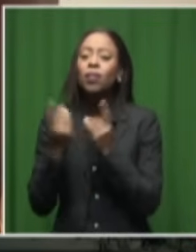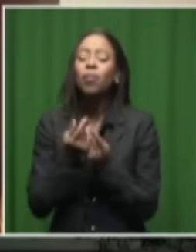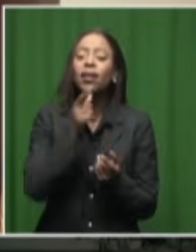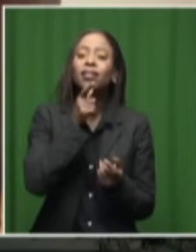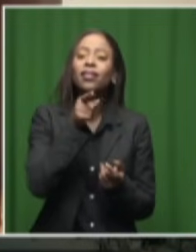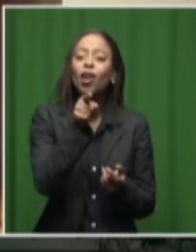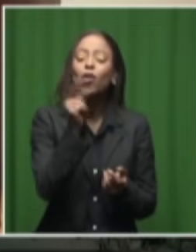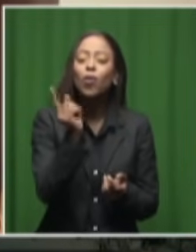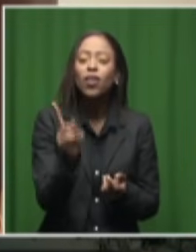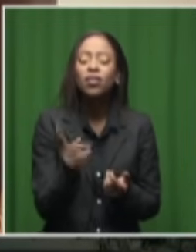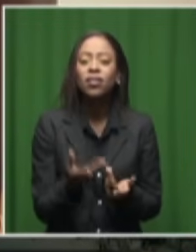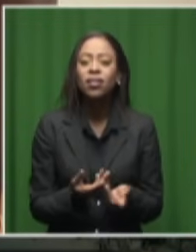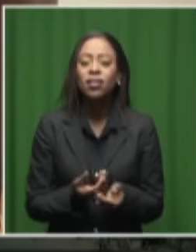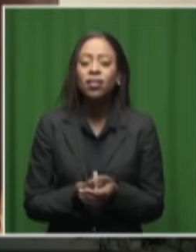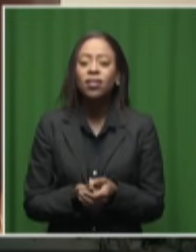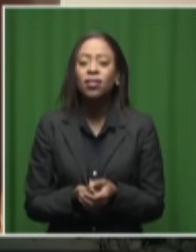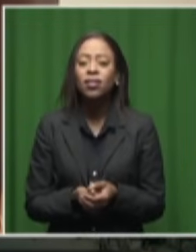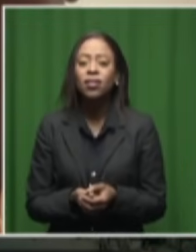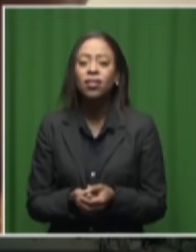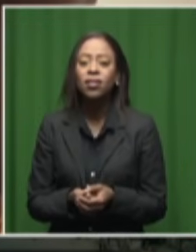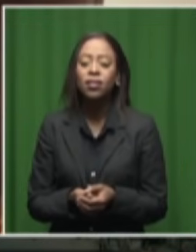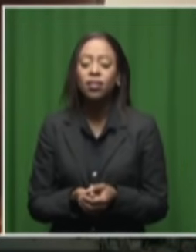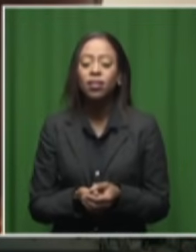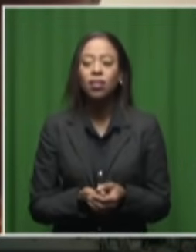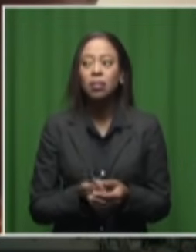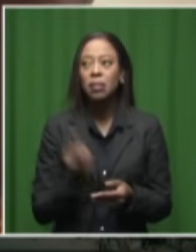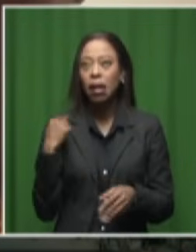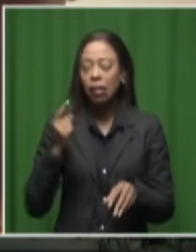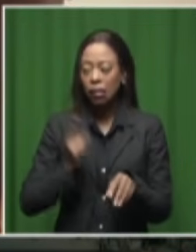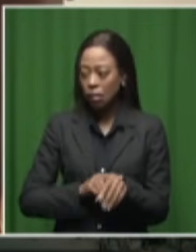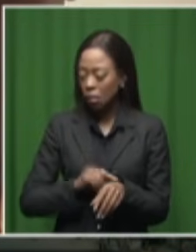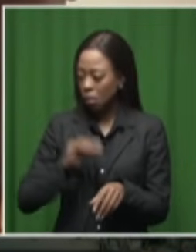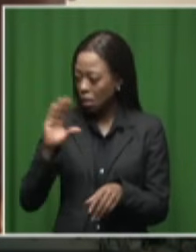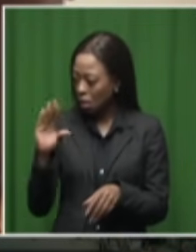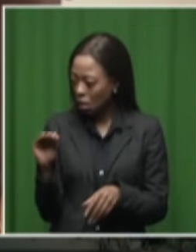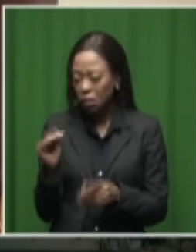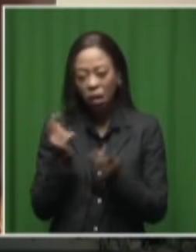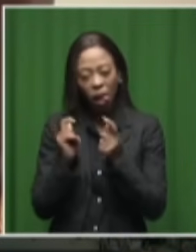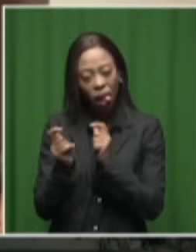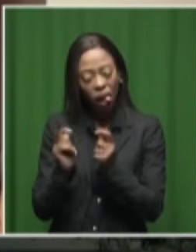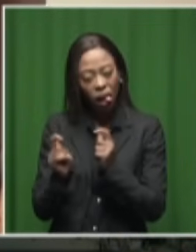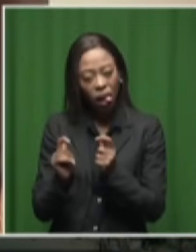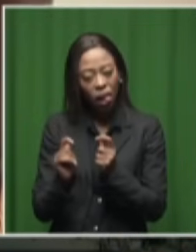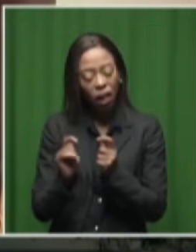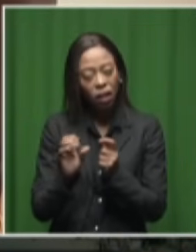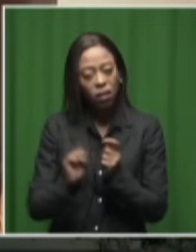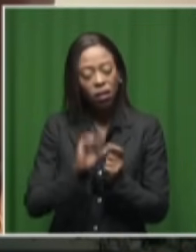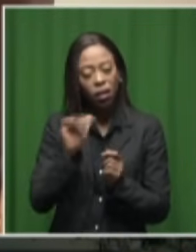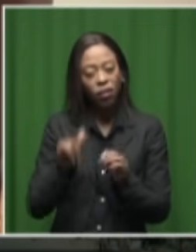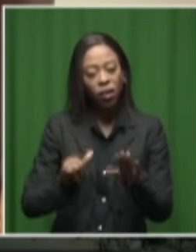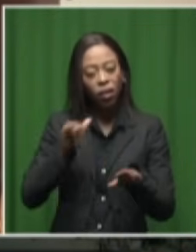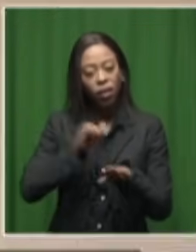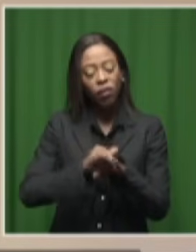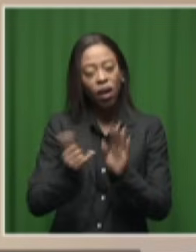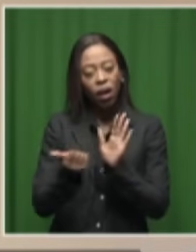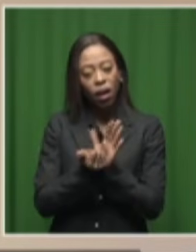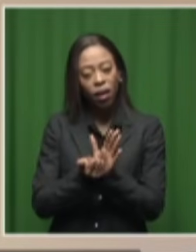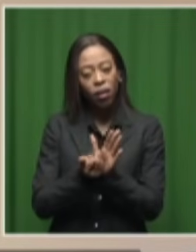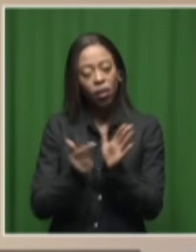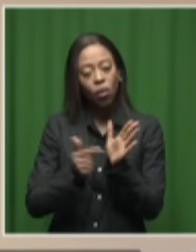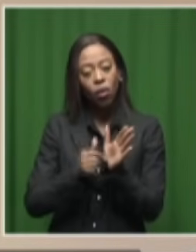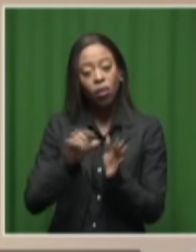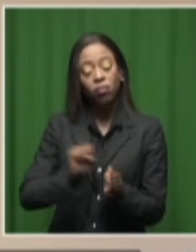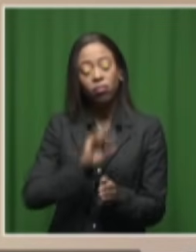telling you in that regard? The last time I checked, they were amending the SAA Act because the SAA Act as